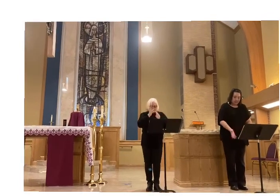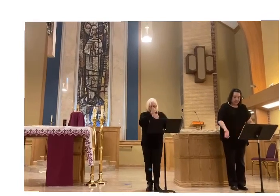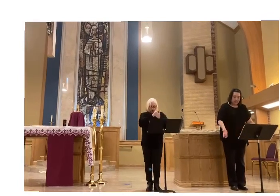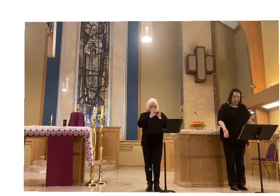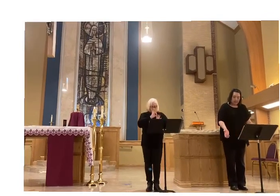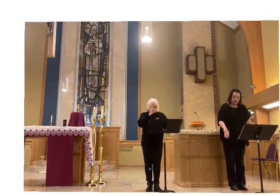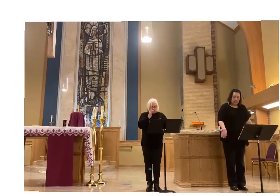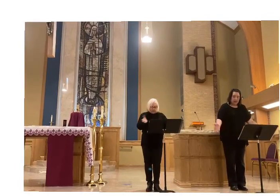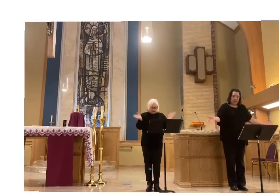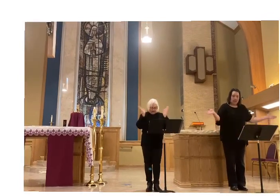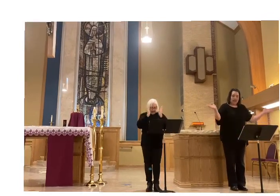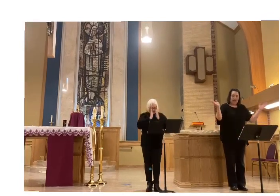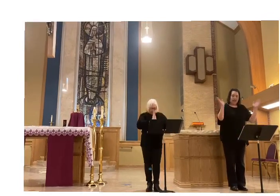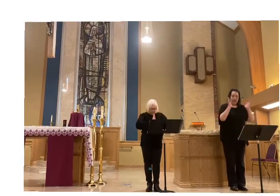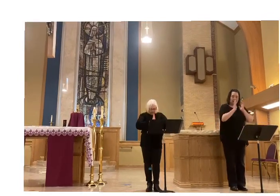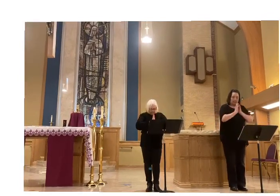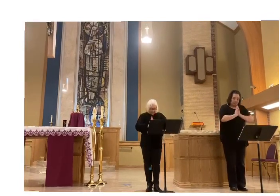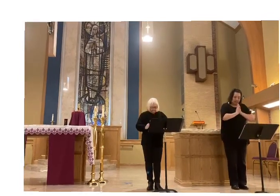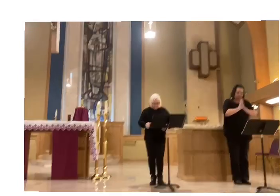Amen.